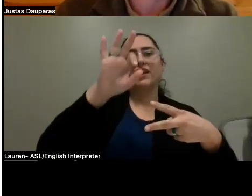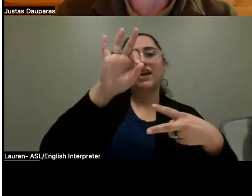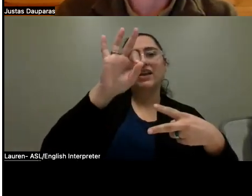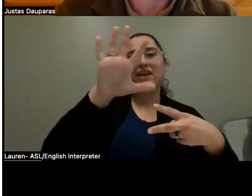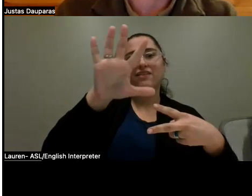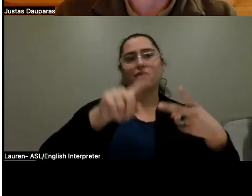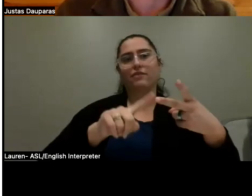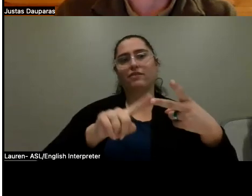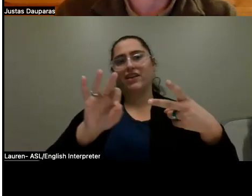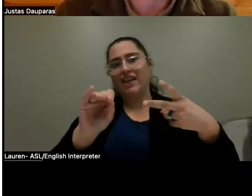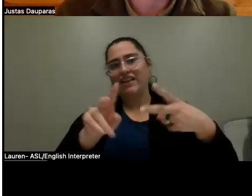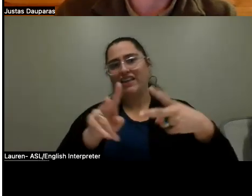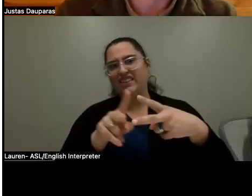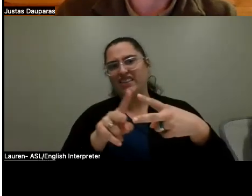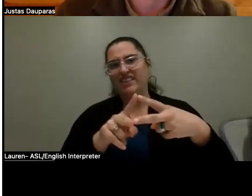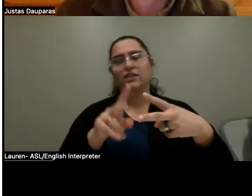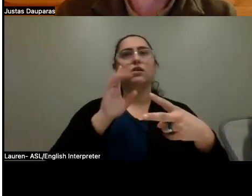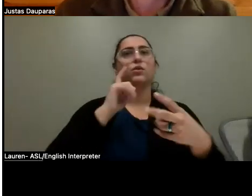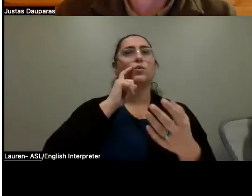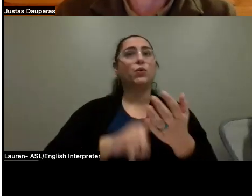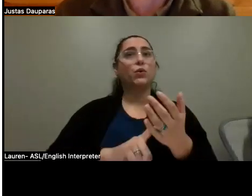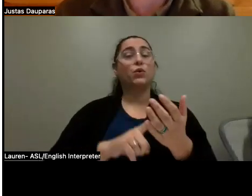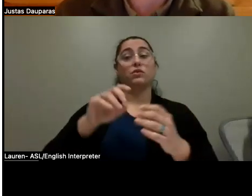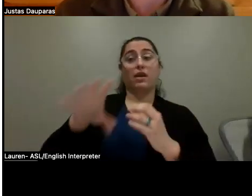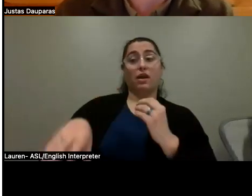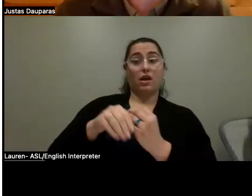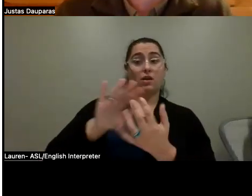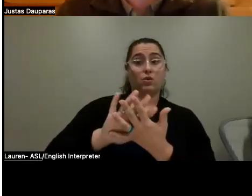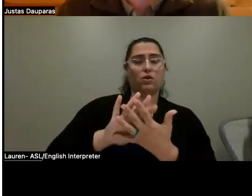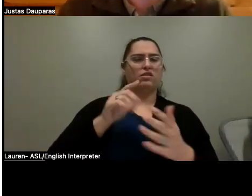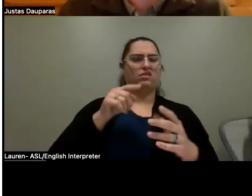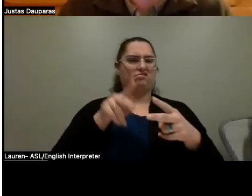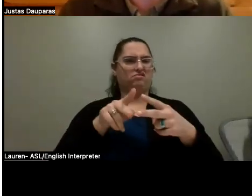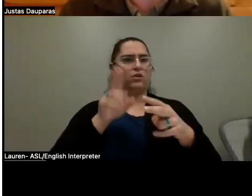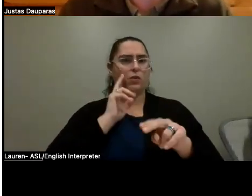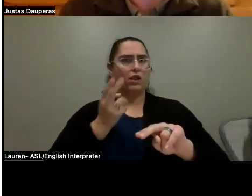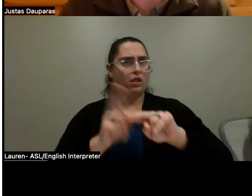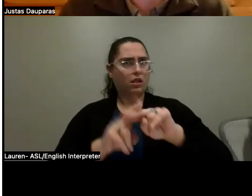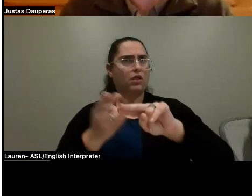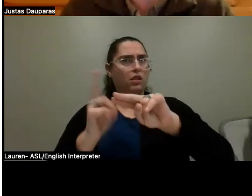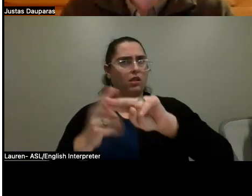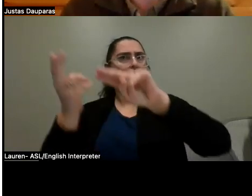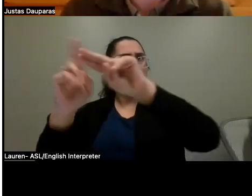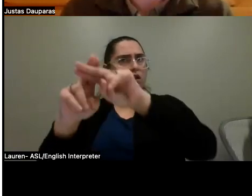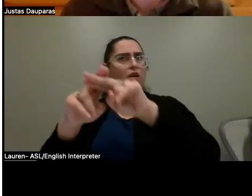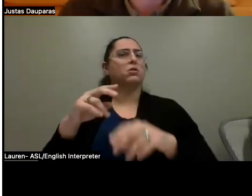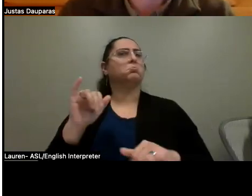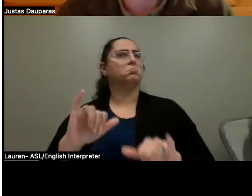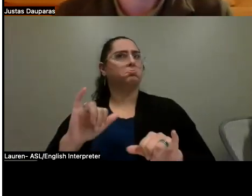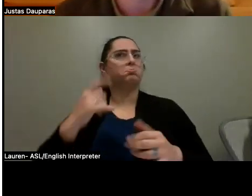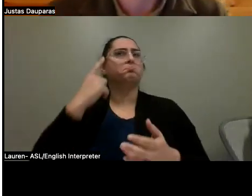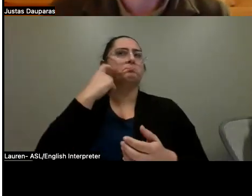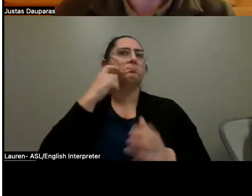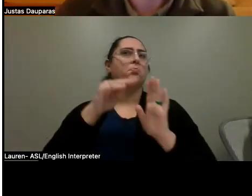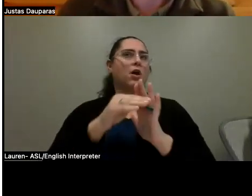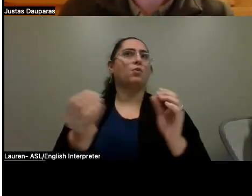sort of increases as we're adding more noise. So it's also, the model is probably becoming more robust and giving more idealized sequences that could